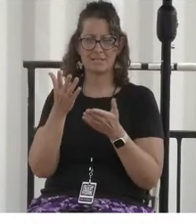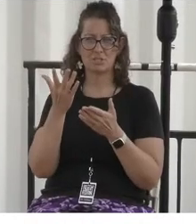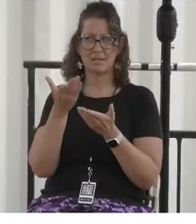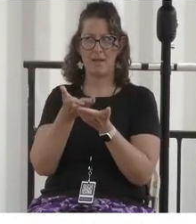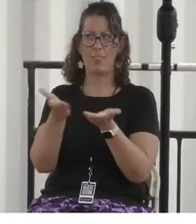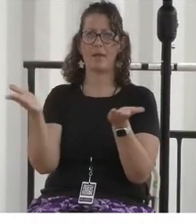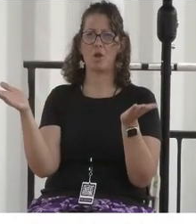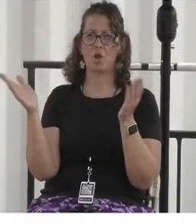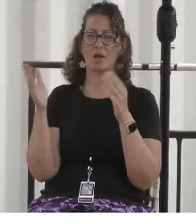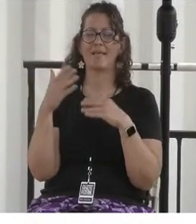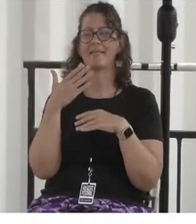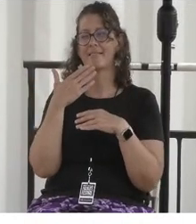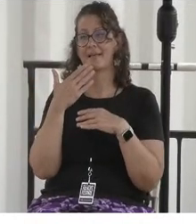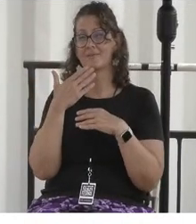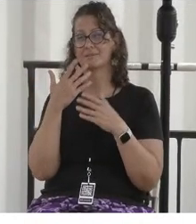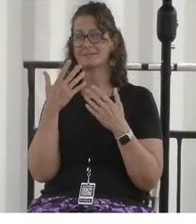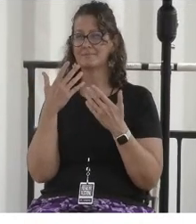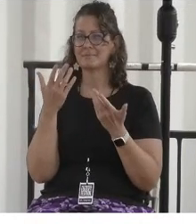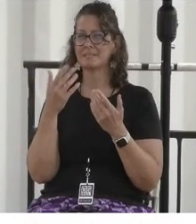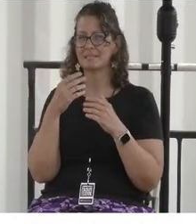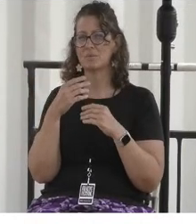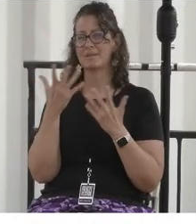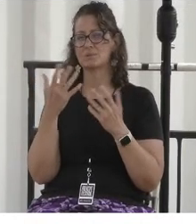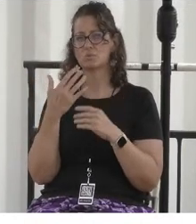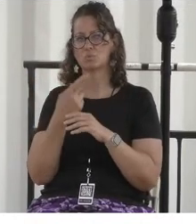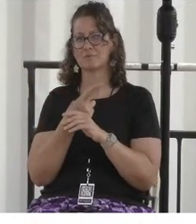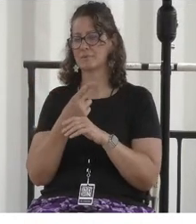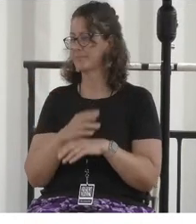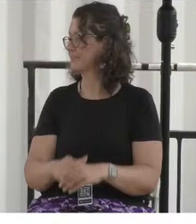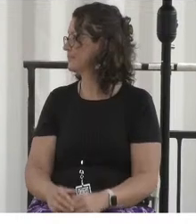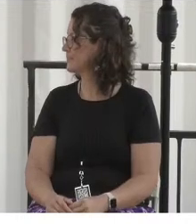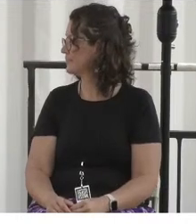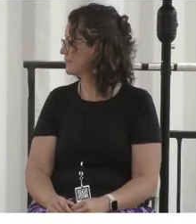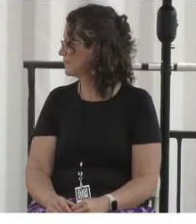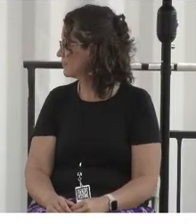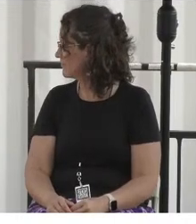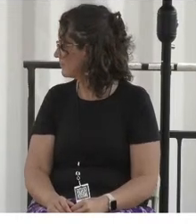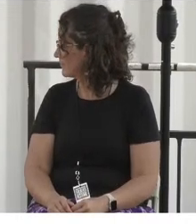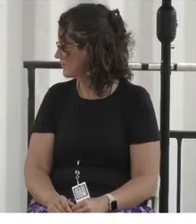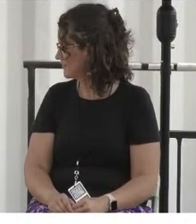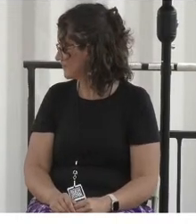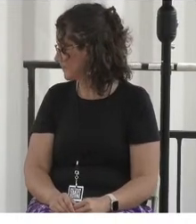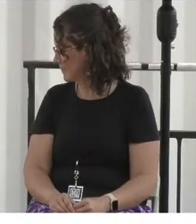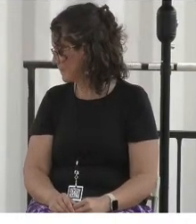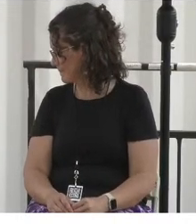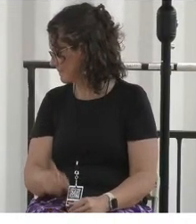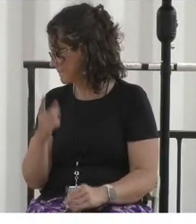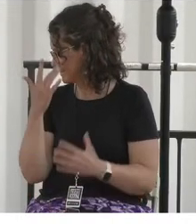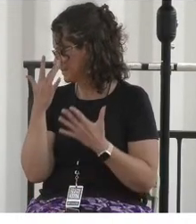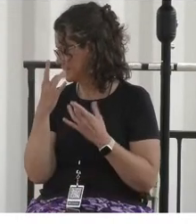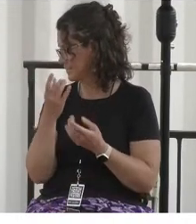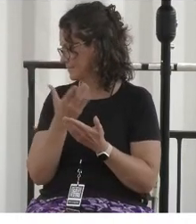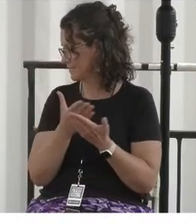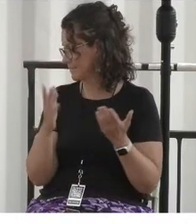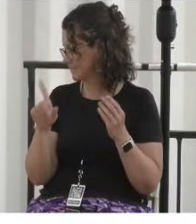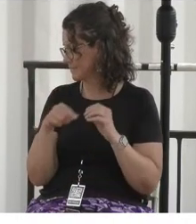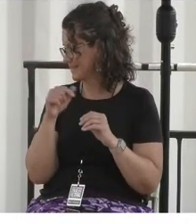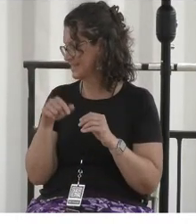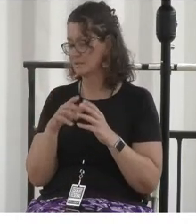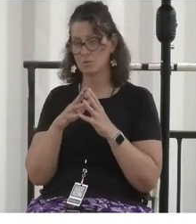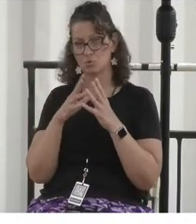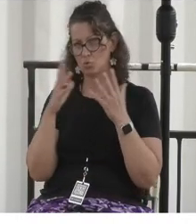and thankfully distilled to what's actually useful. I think one of the really interesting things sort of feeding on this is there too much